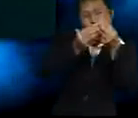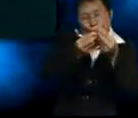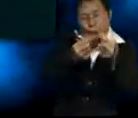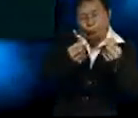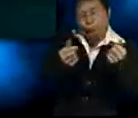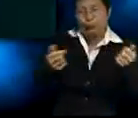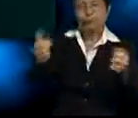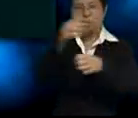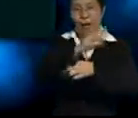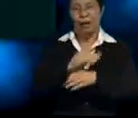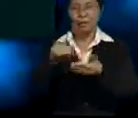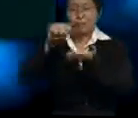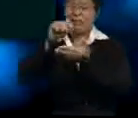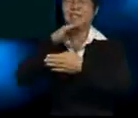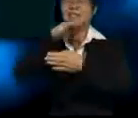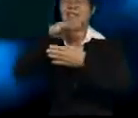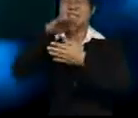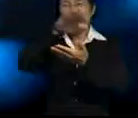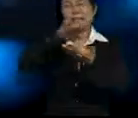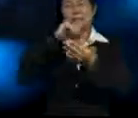dissolved substances and dust.